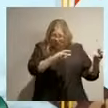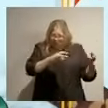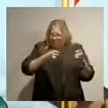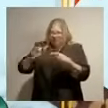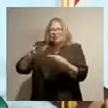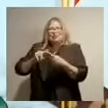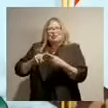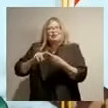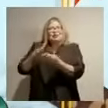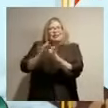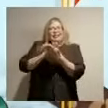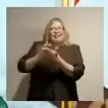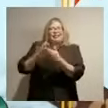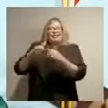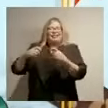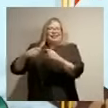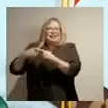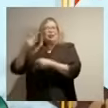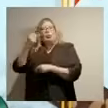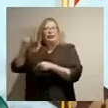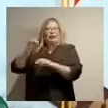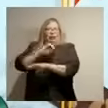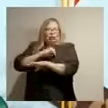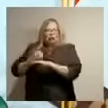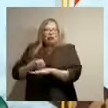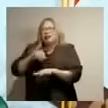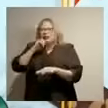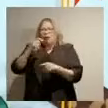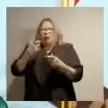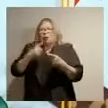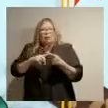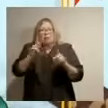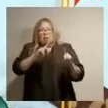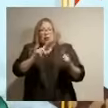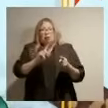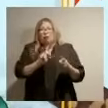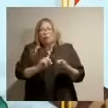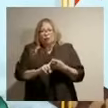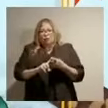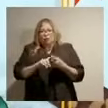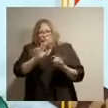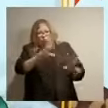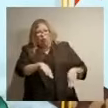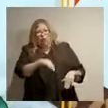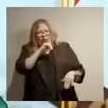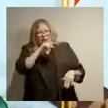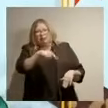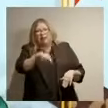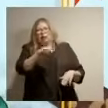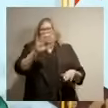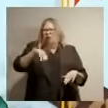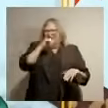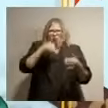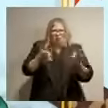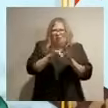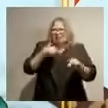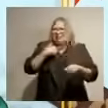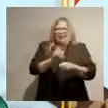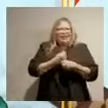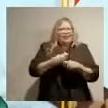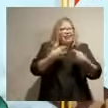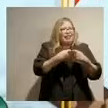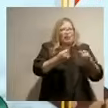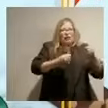And not to disincentivize people from moving into heat pumps and getting electric vehicles and moving to electrification broadly, including solar.